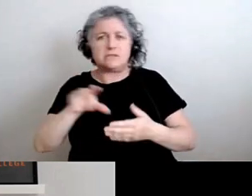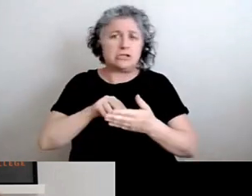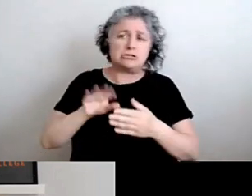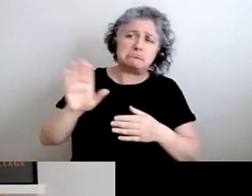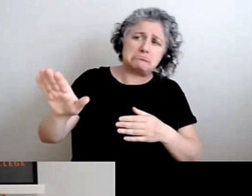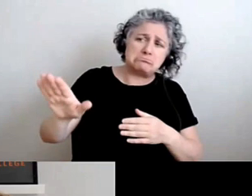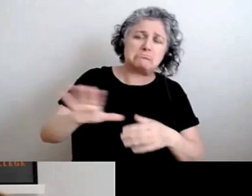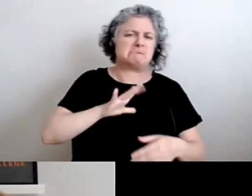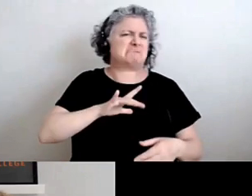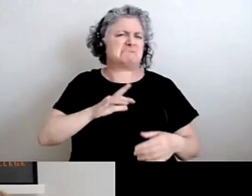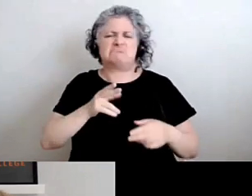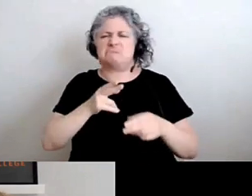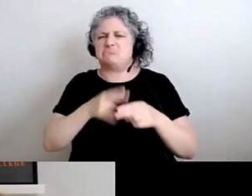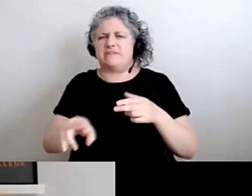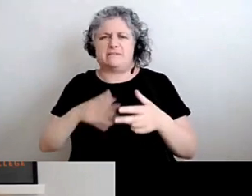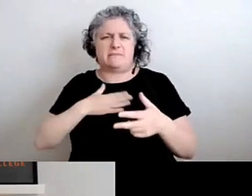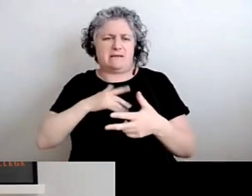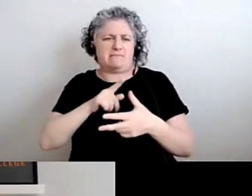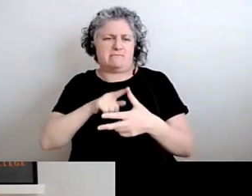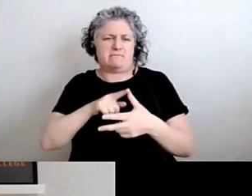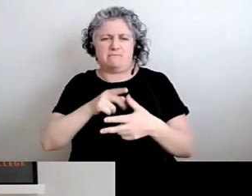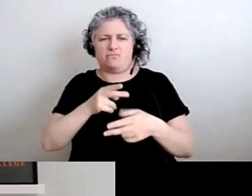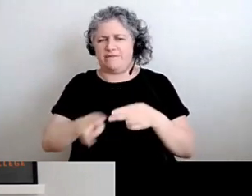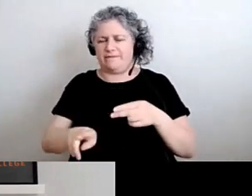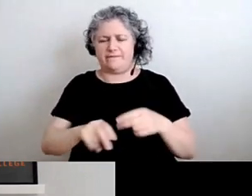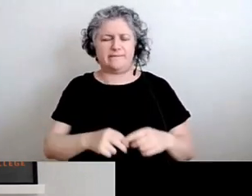about that. So I'll just briefly show you what we do.